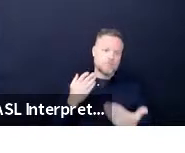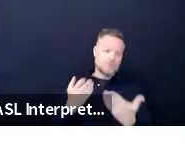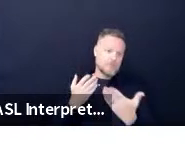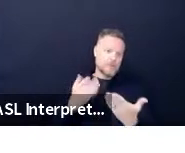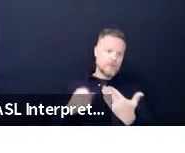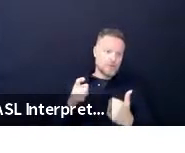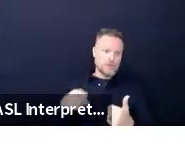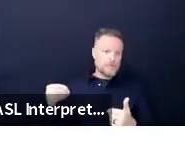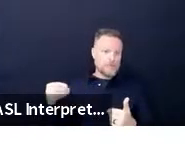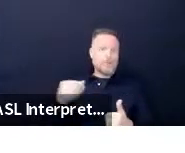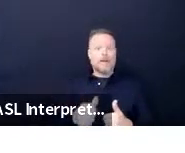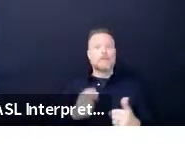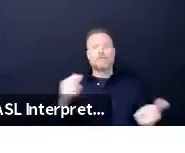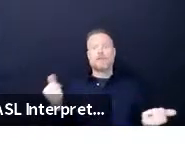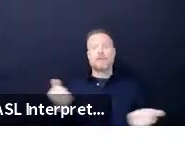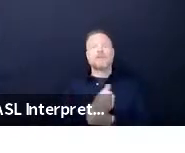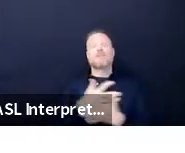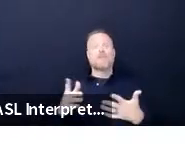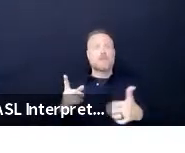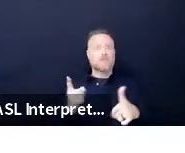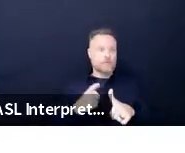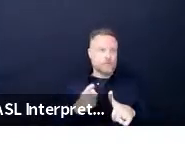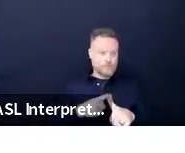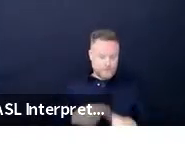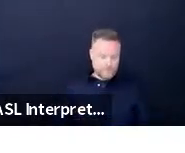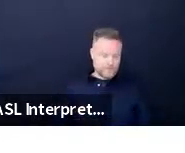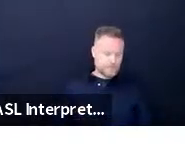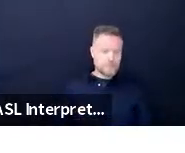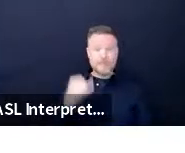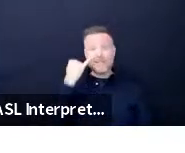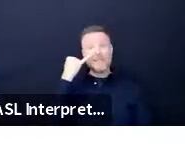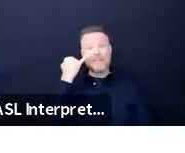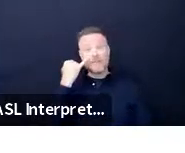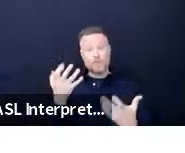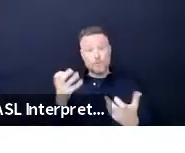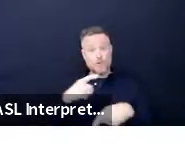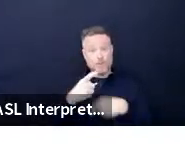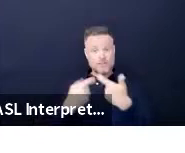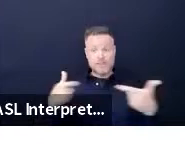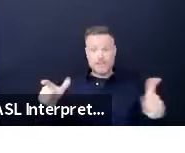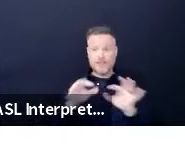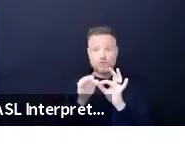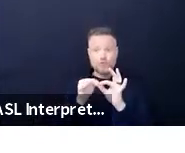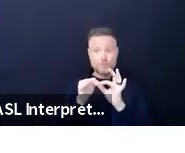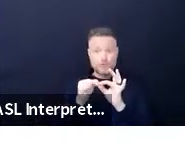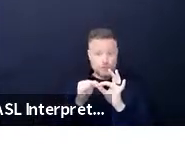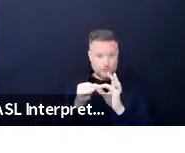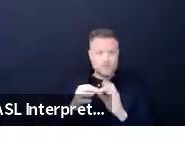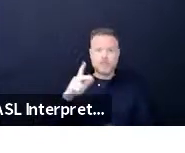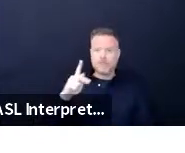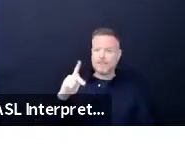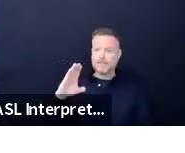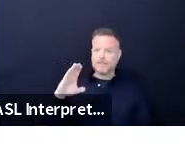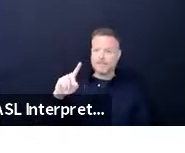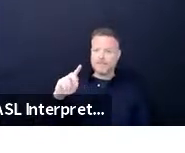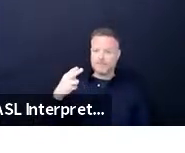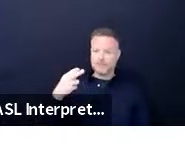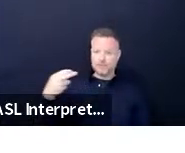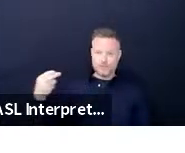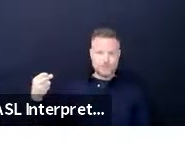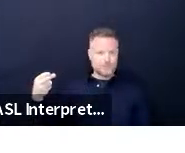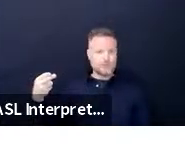those extra things. If you need a sign language interpreter, the Kansas Commission for the Deaf and Hard of